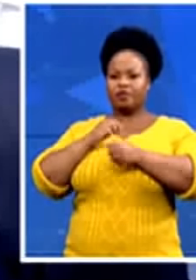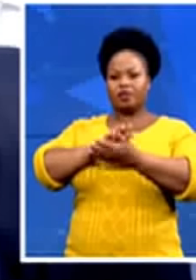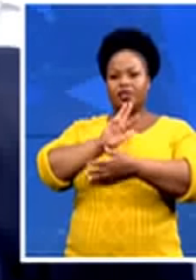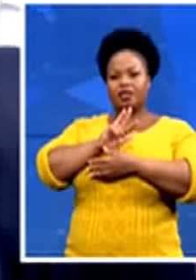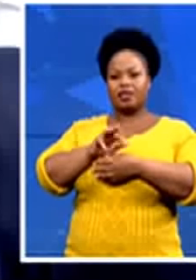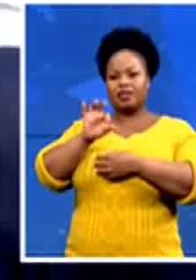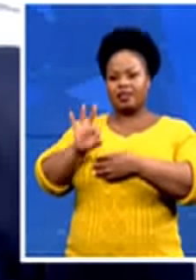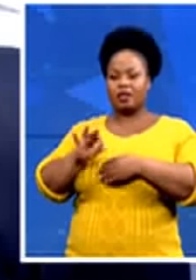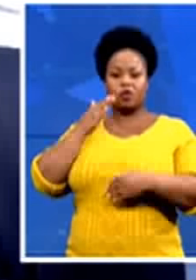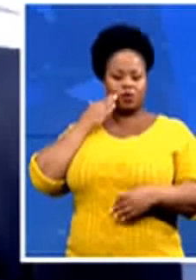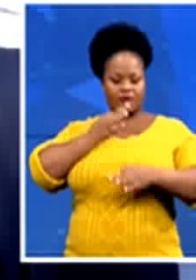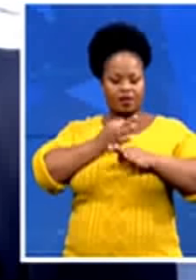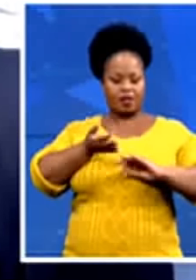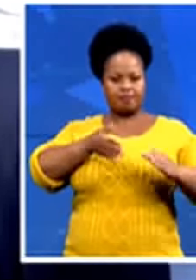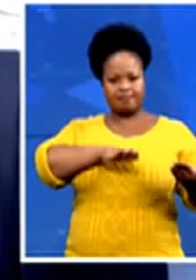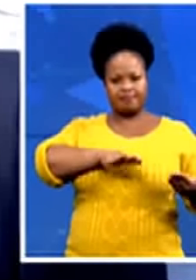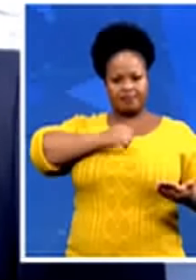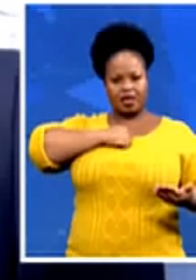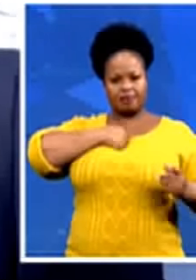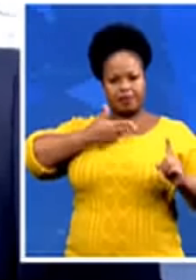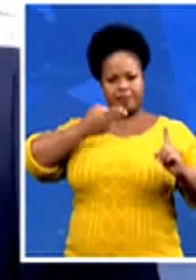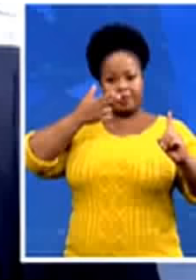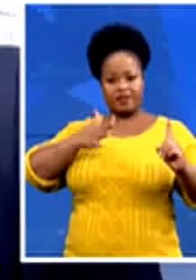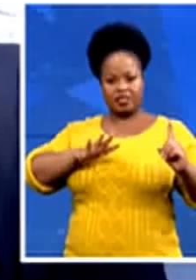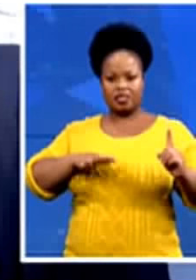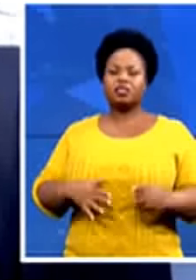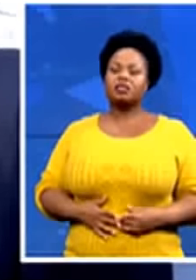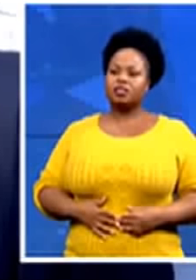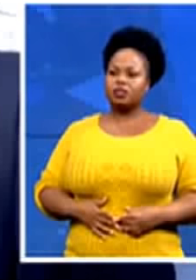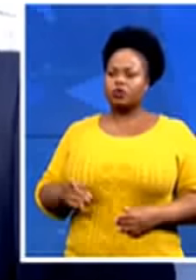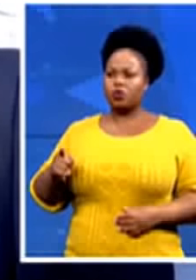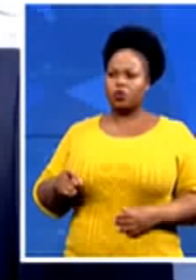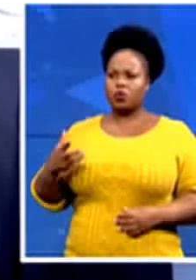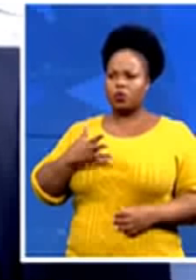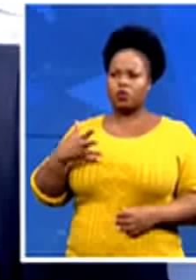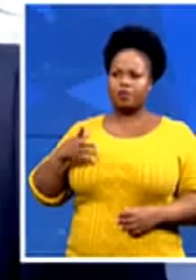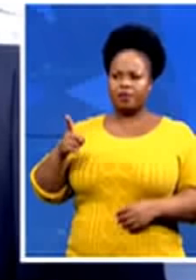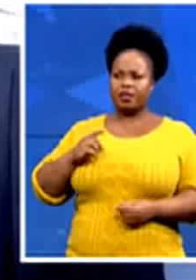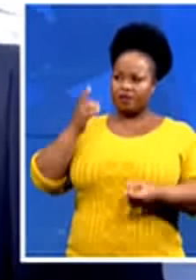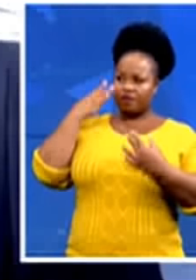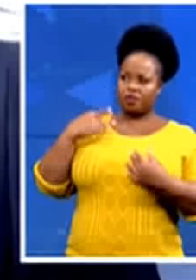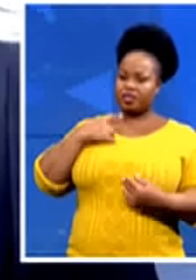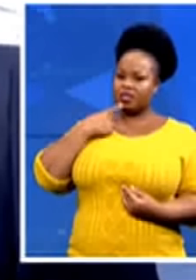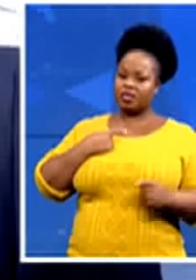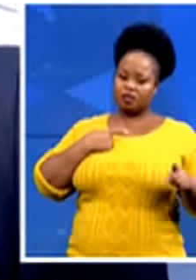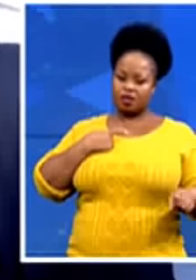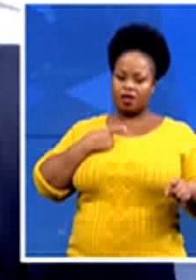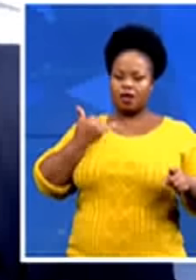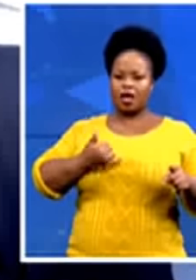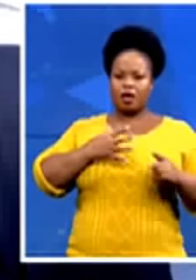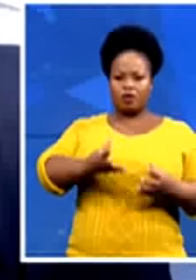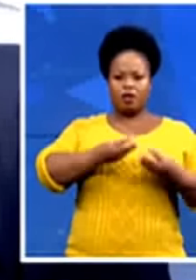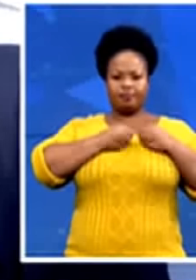babo ukuthi wadutshulwa. Into ayisho kimi wathi, Siphamandla uzuyingane yami, ngakho-ke